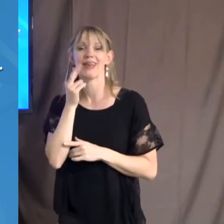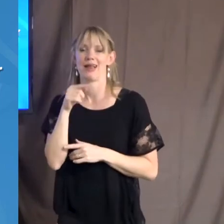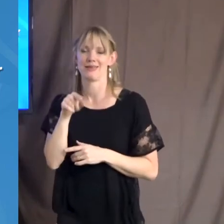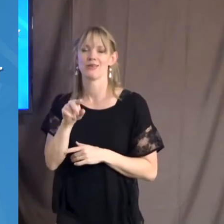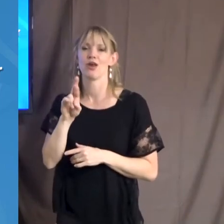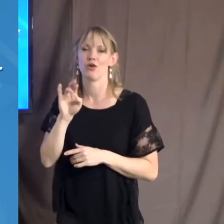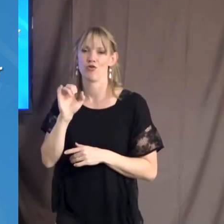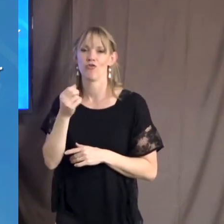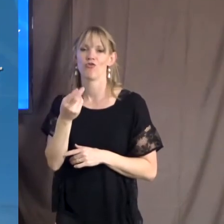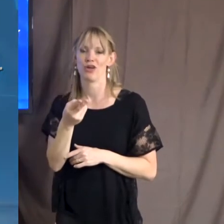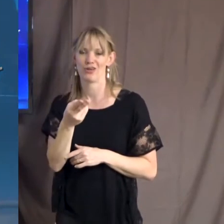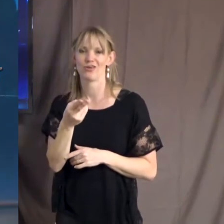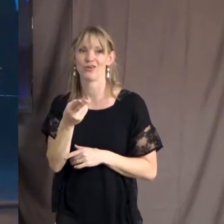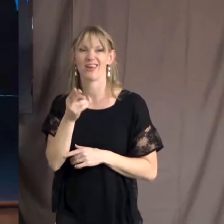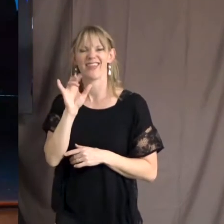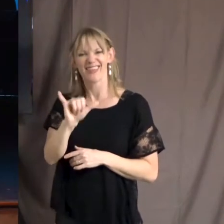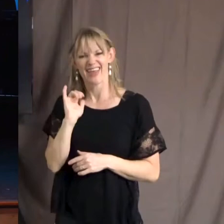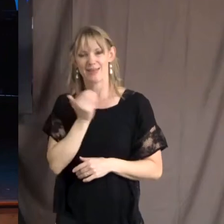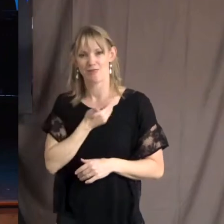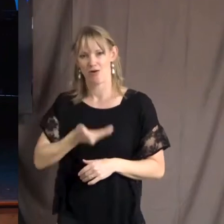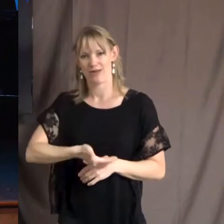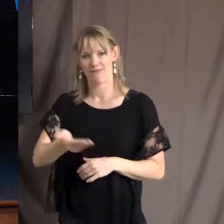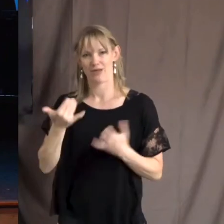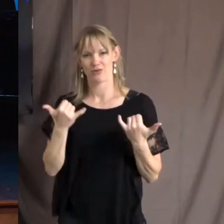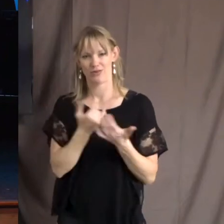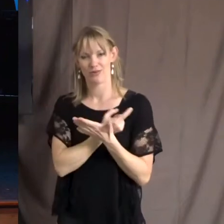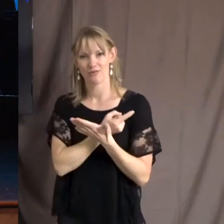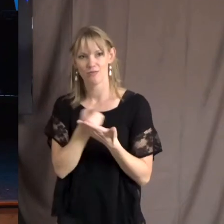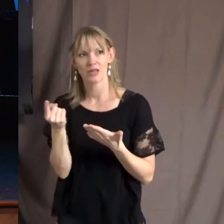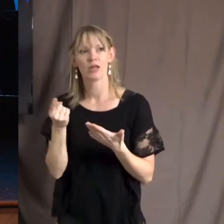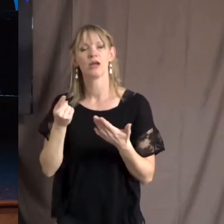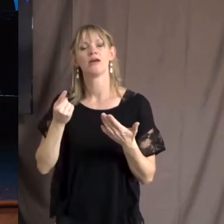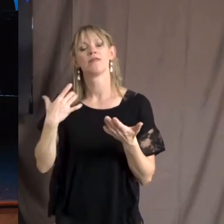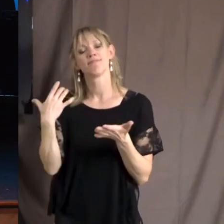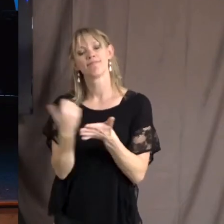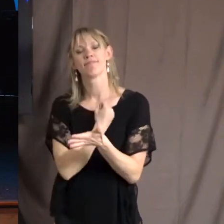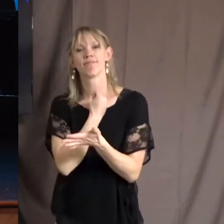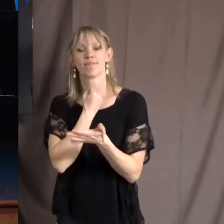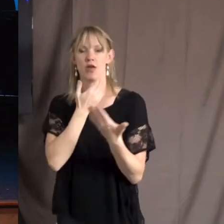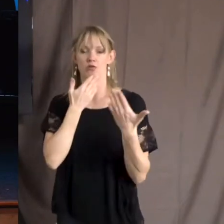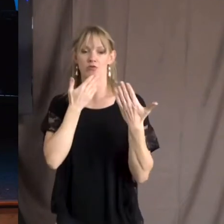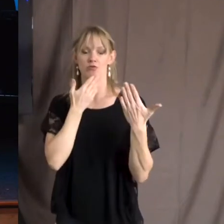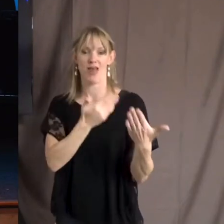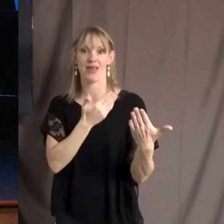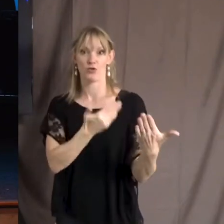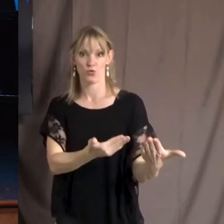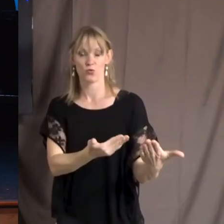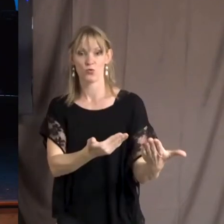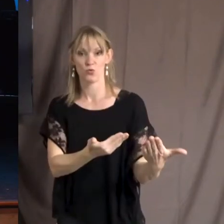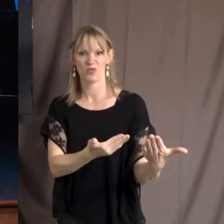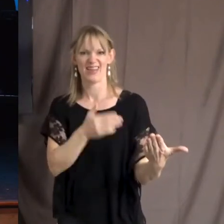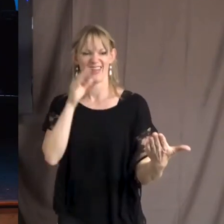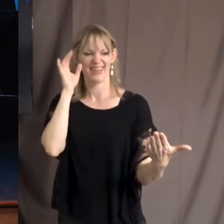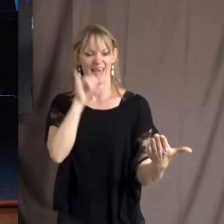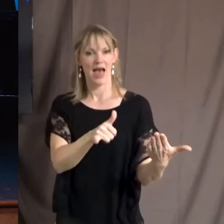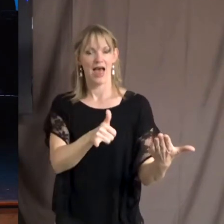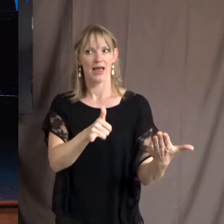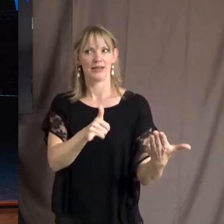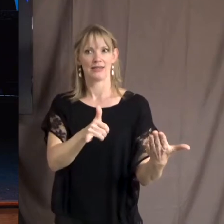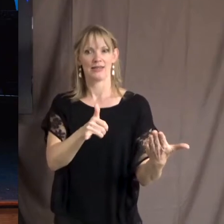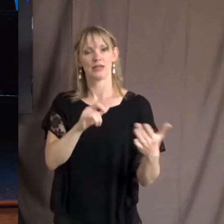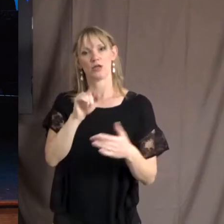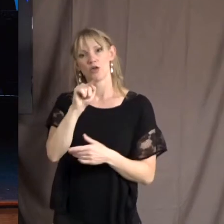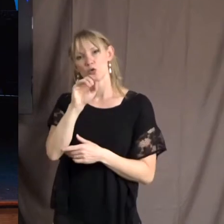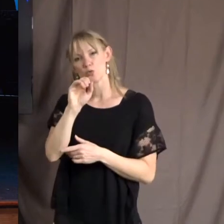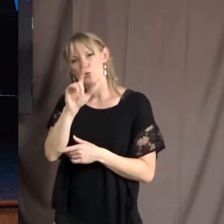are. That's our invitation this week, to use gratitude as an instrument, a tool,